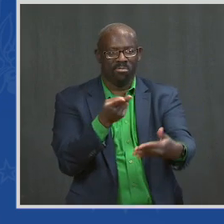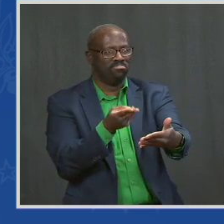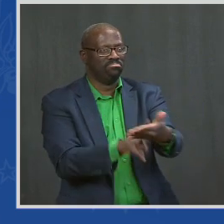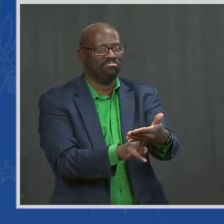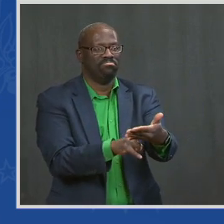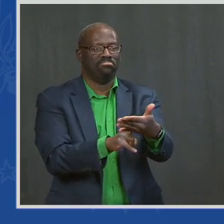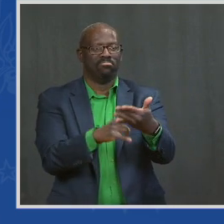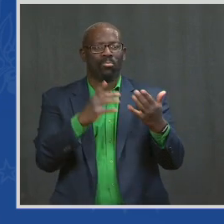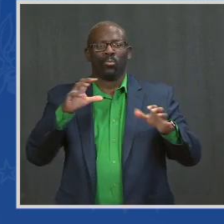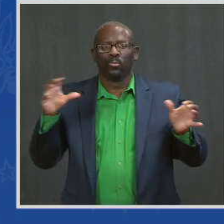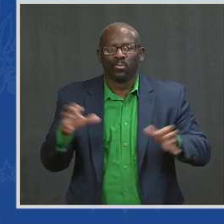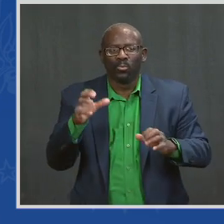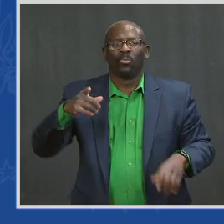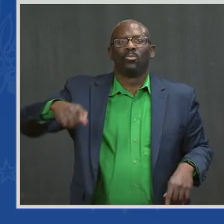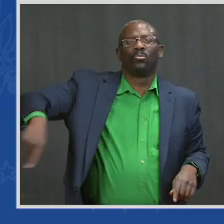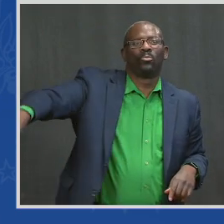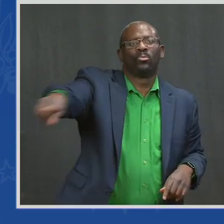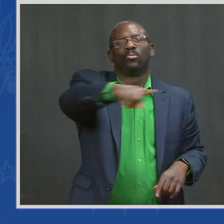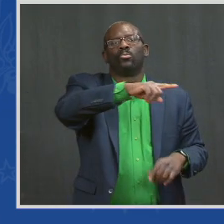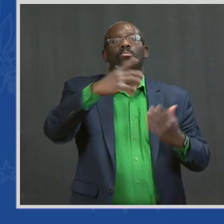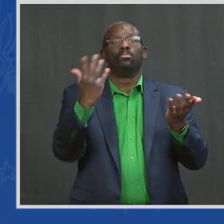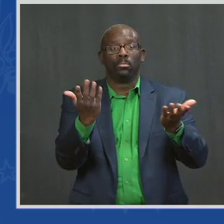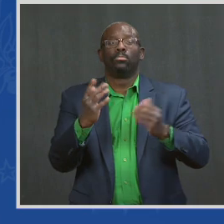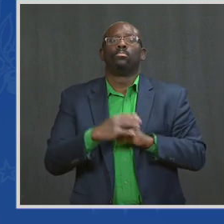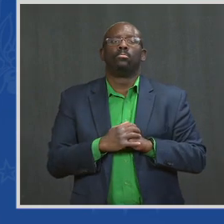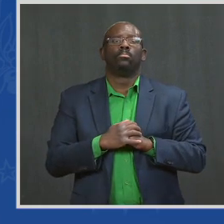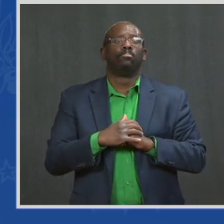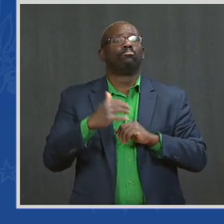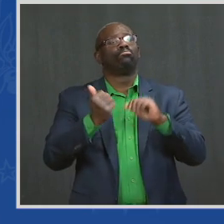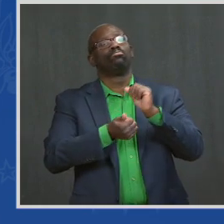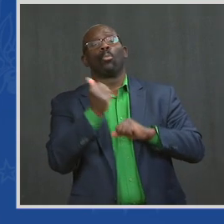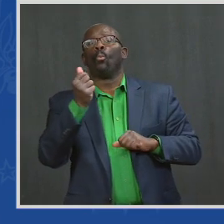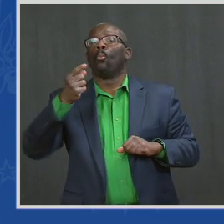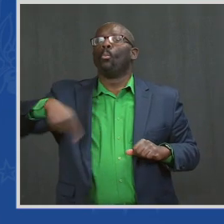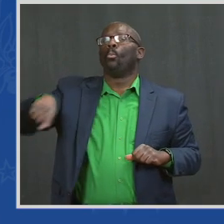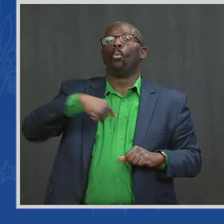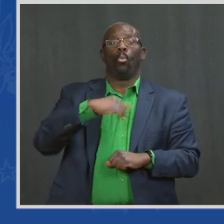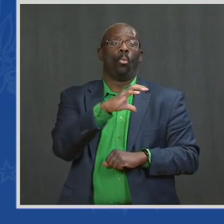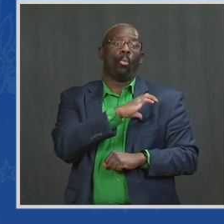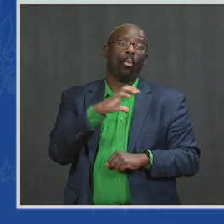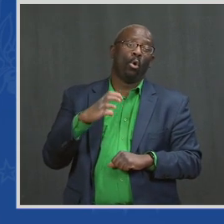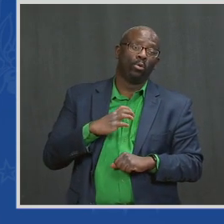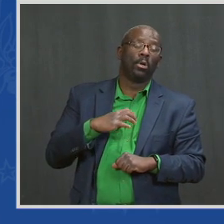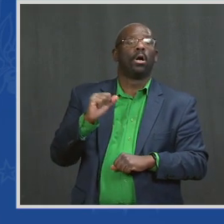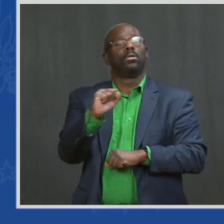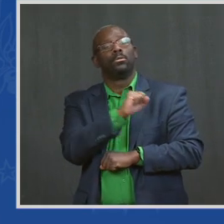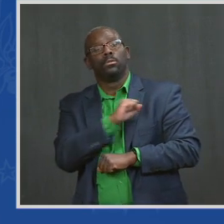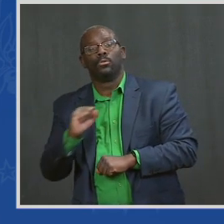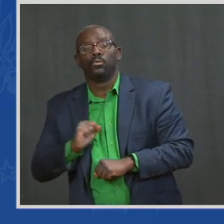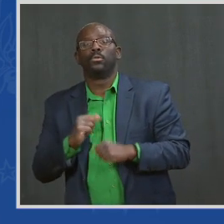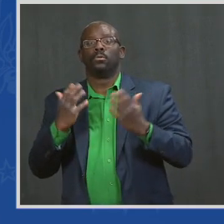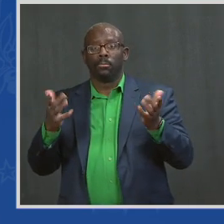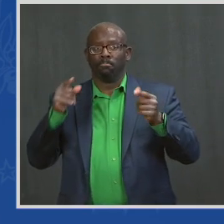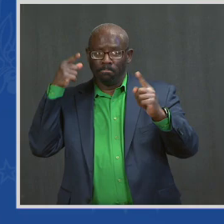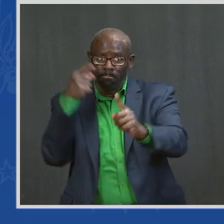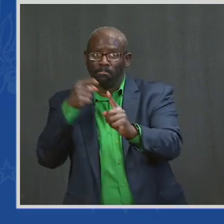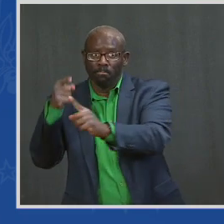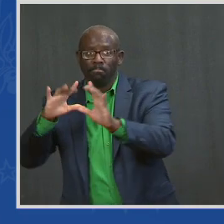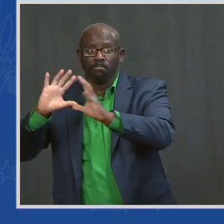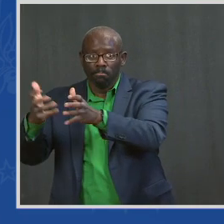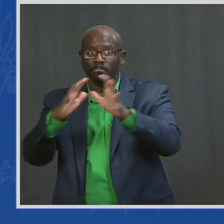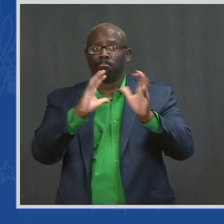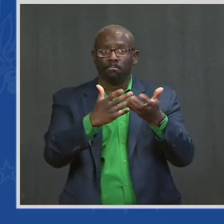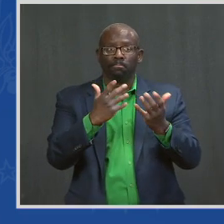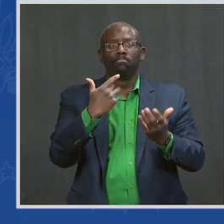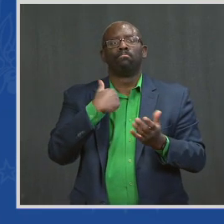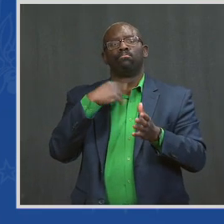way, typical of most of us in Congress and Senate, I went down the other end of the hall first and thanked your